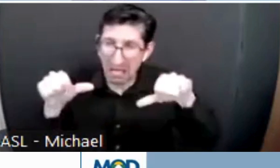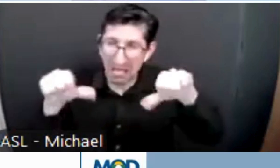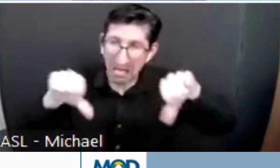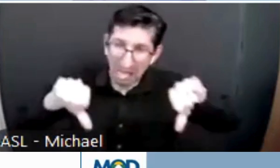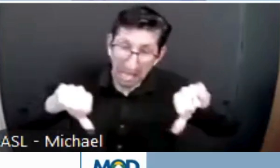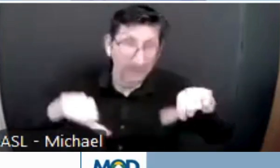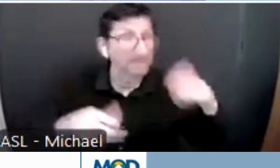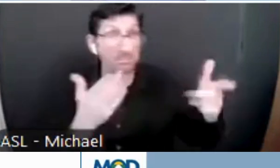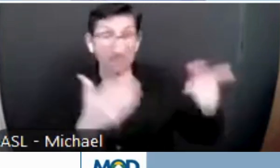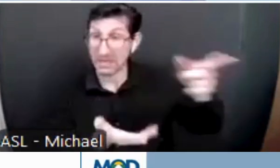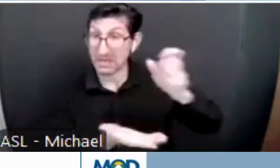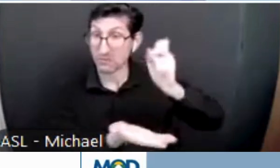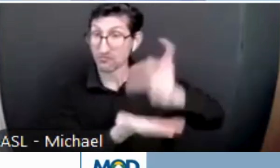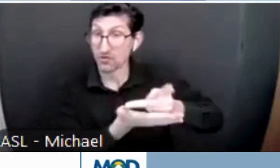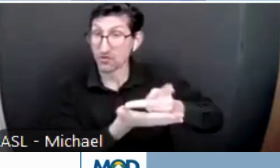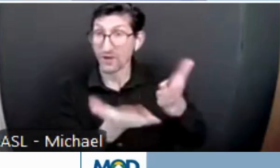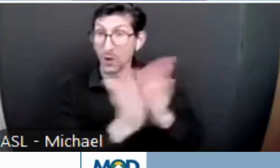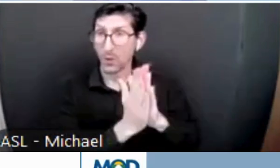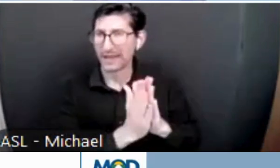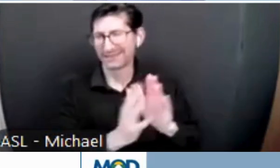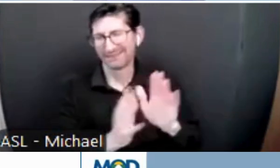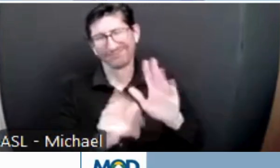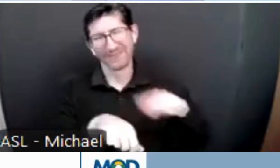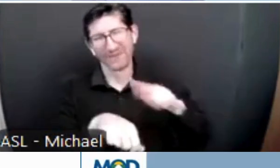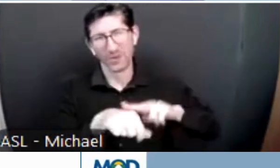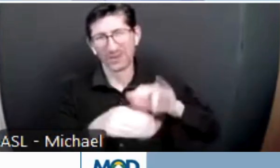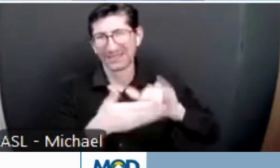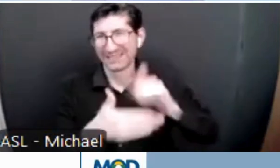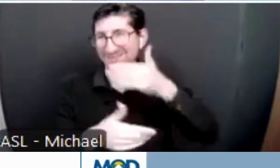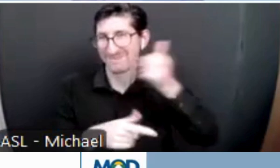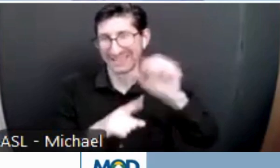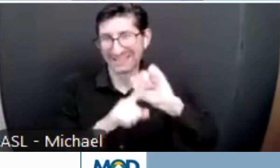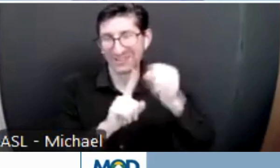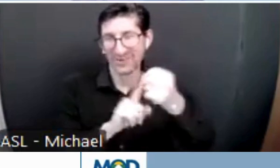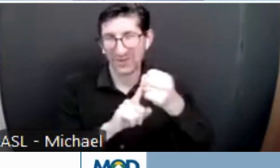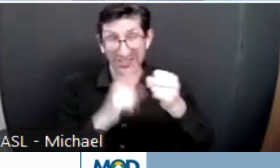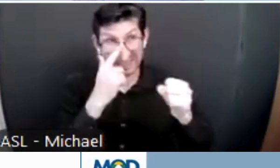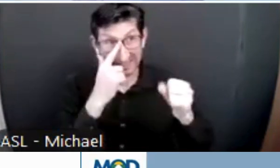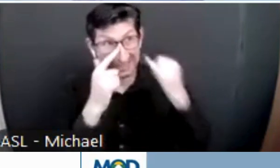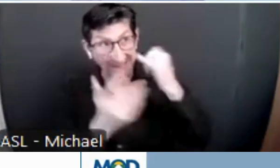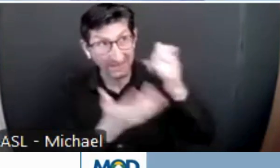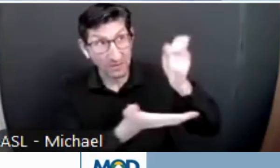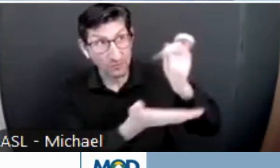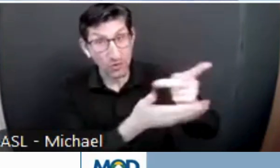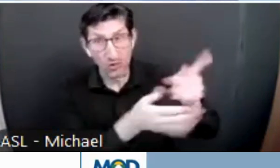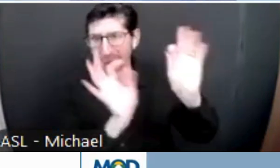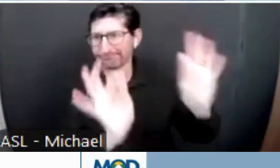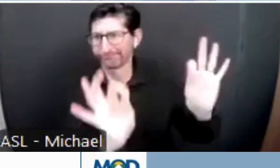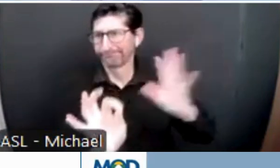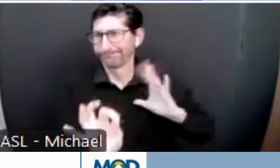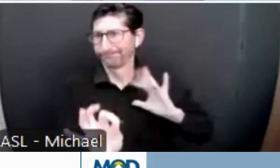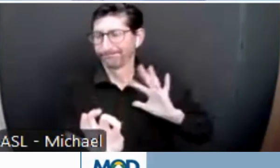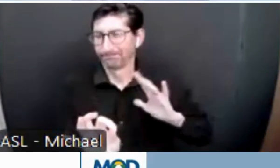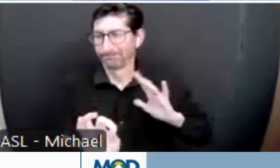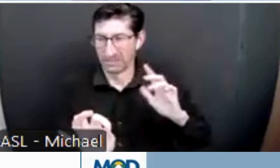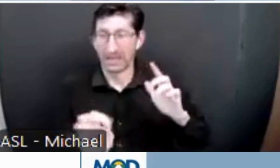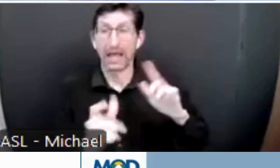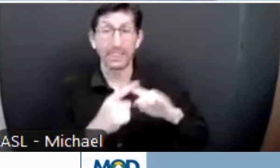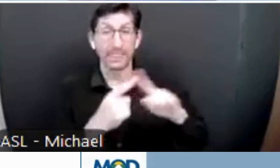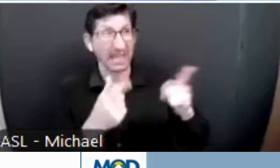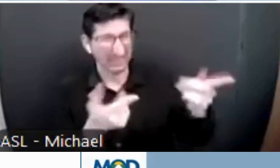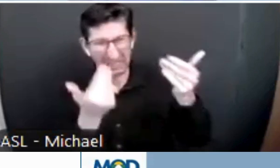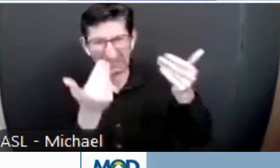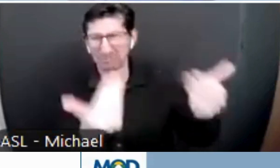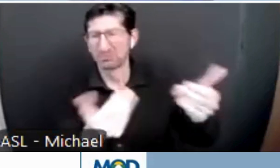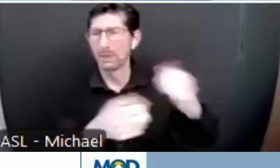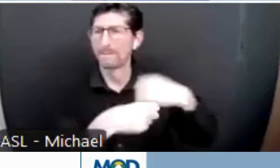is approved, which is obviously the best case scenario. And if that's the decision, the next step would be to implement the request, and